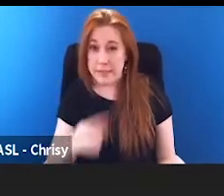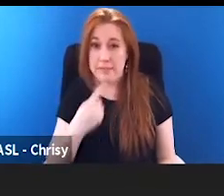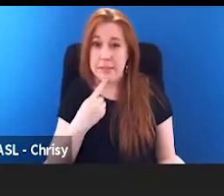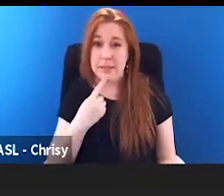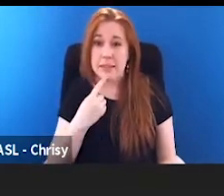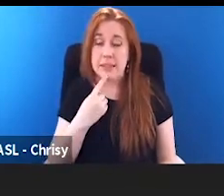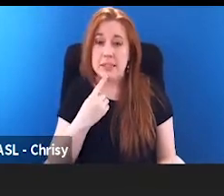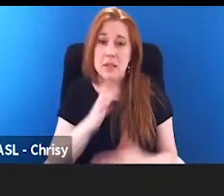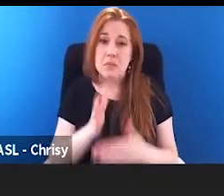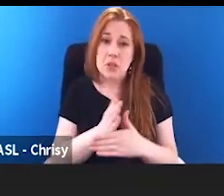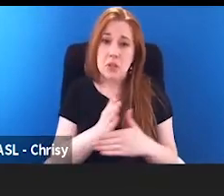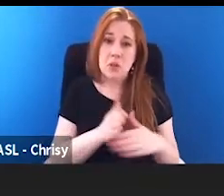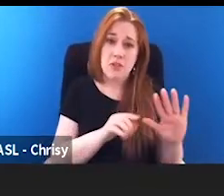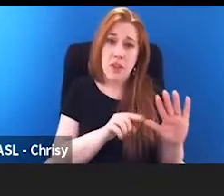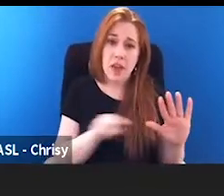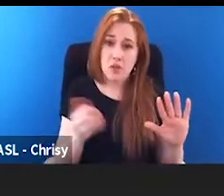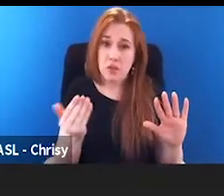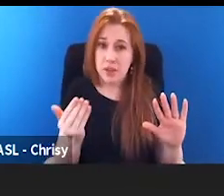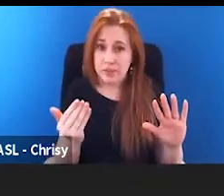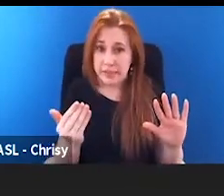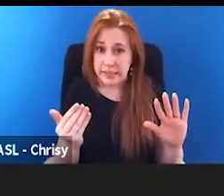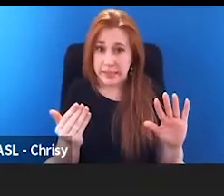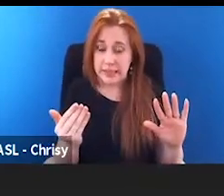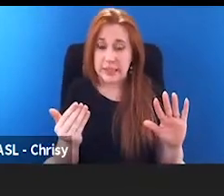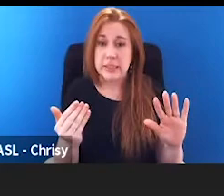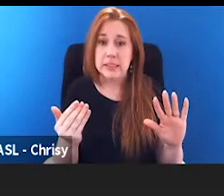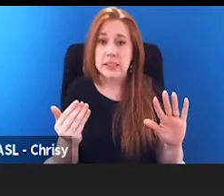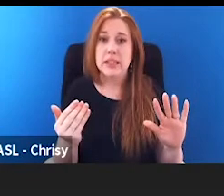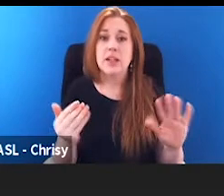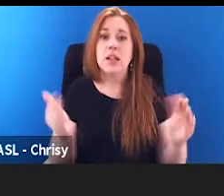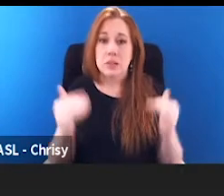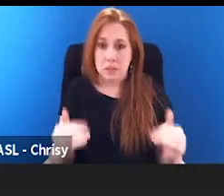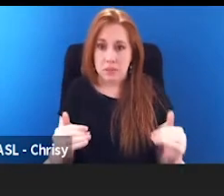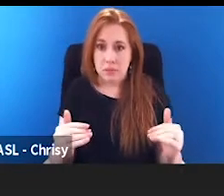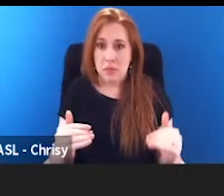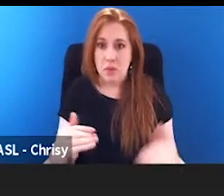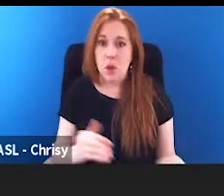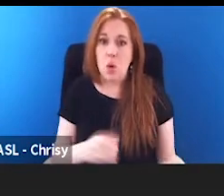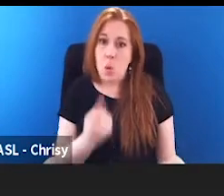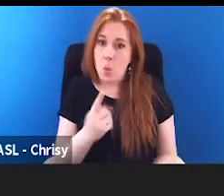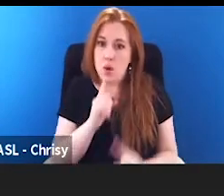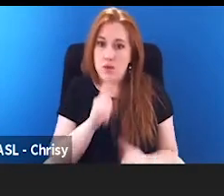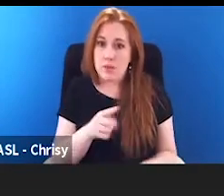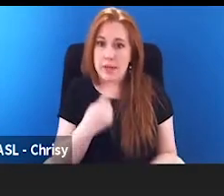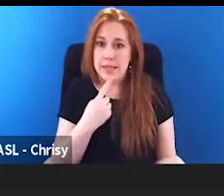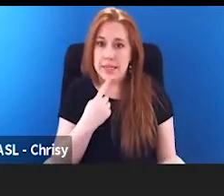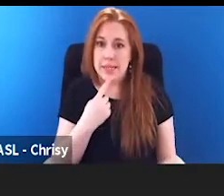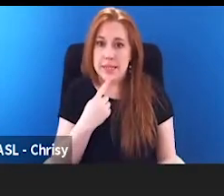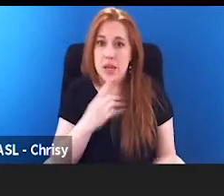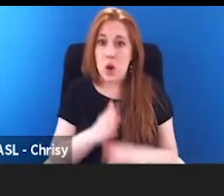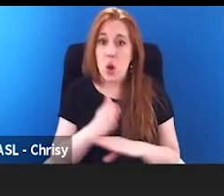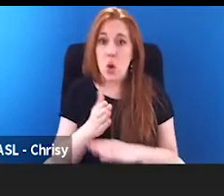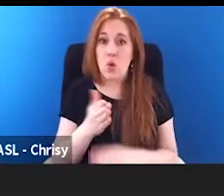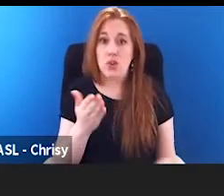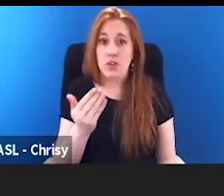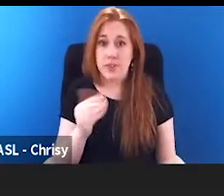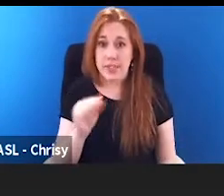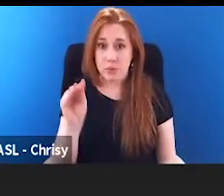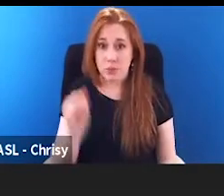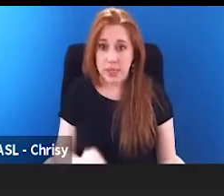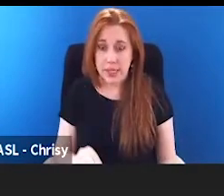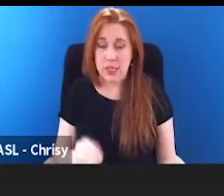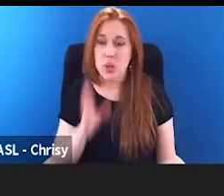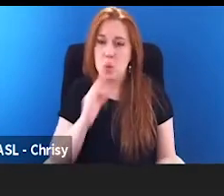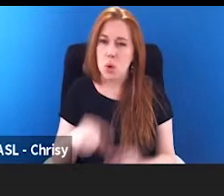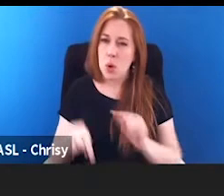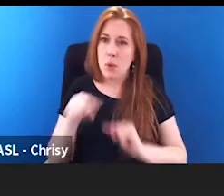between 5 and 15, and one response says that it's over 15%. So we'll go back